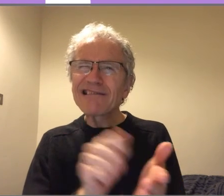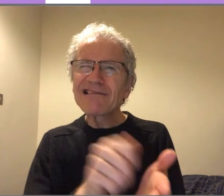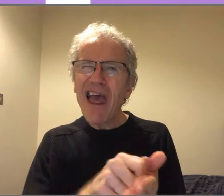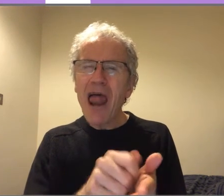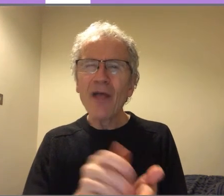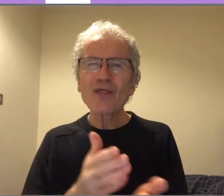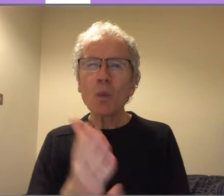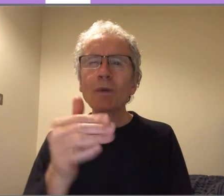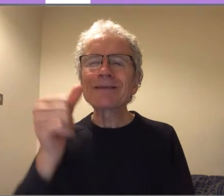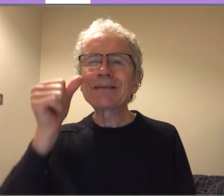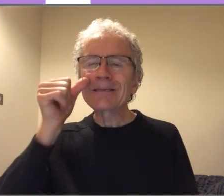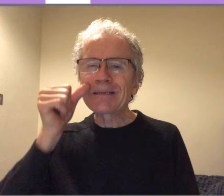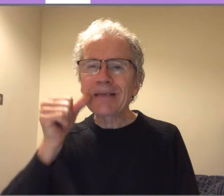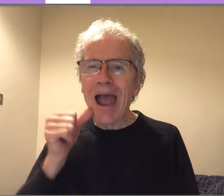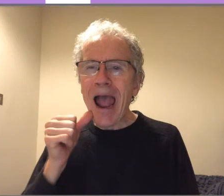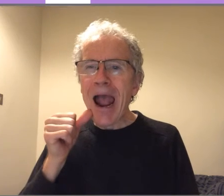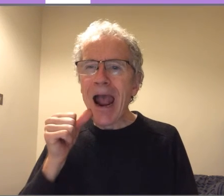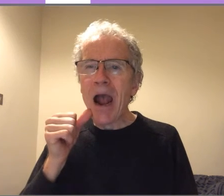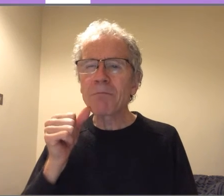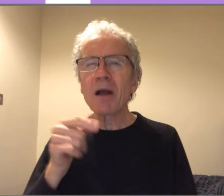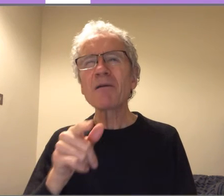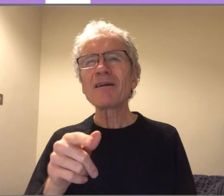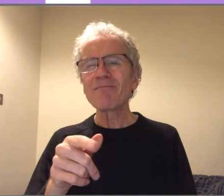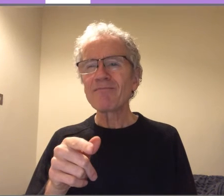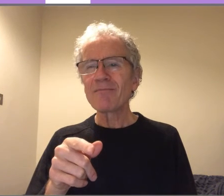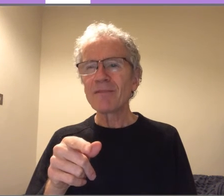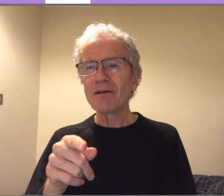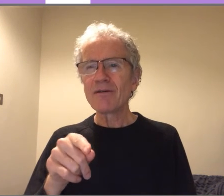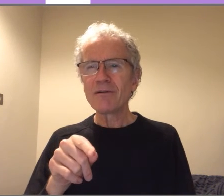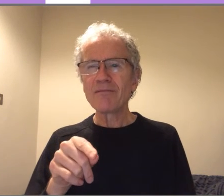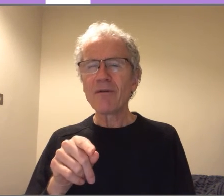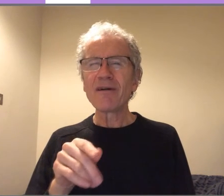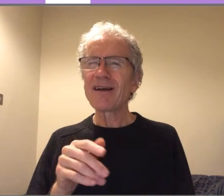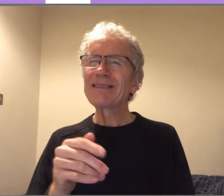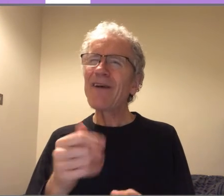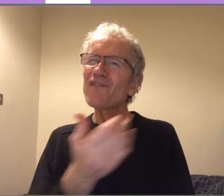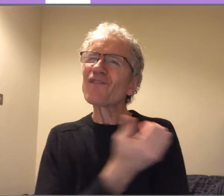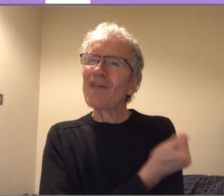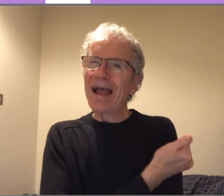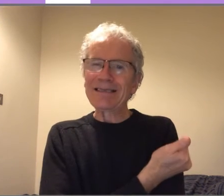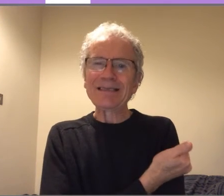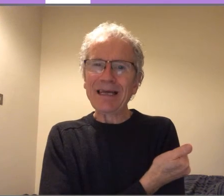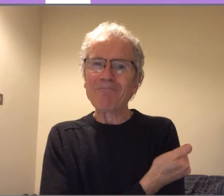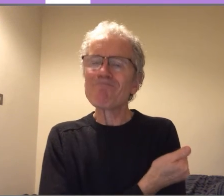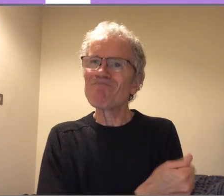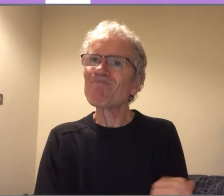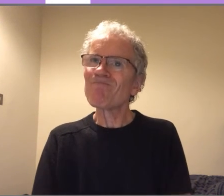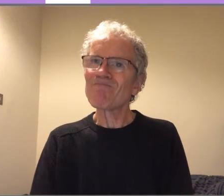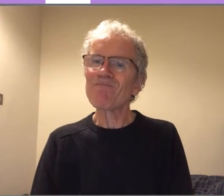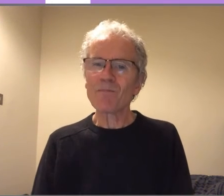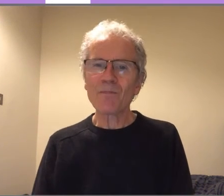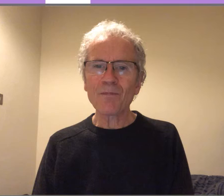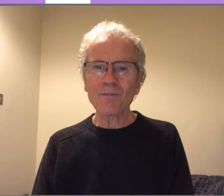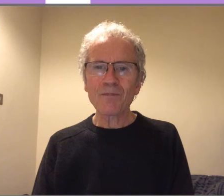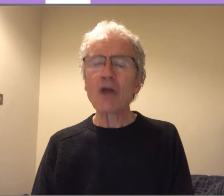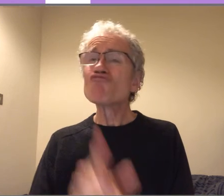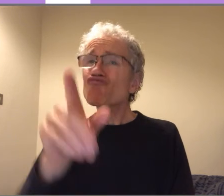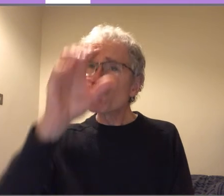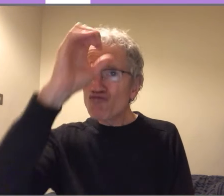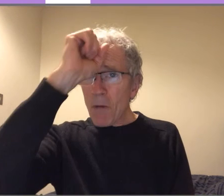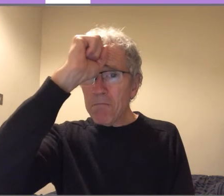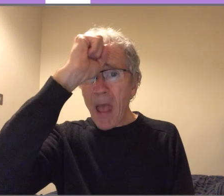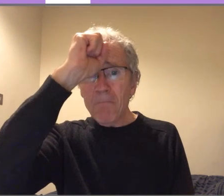the vaccine is only available on the NHS. The vaccine is free. You cannot pay for a vaccine